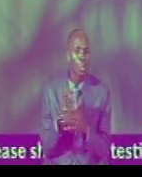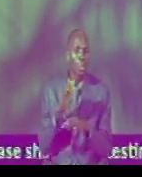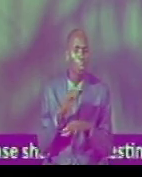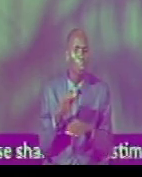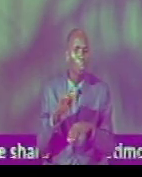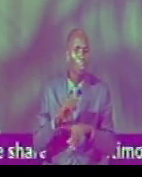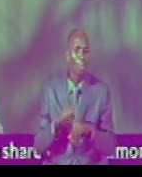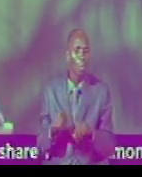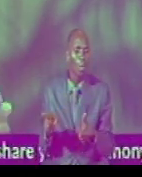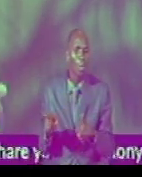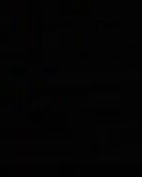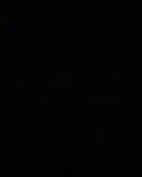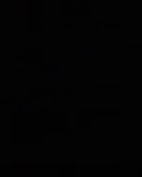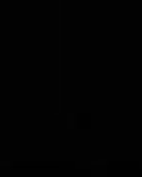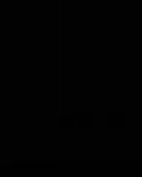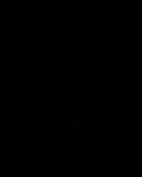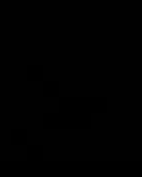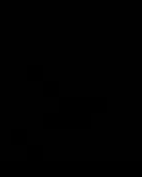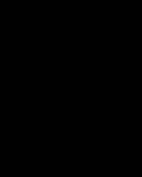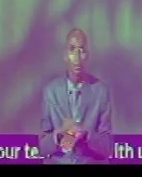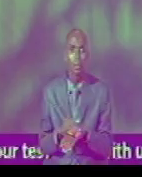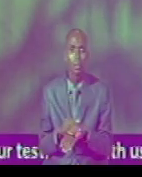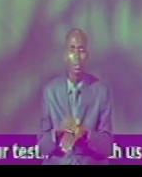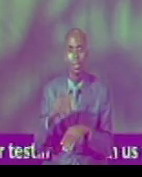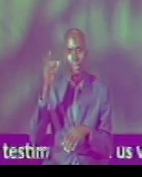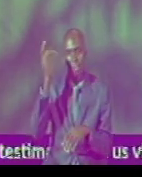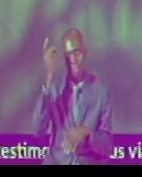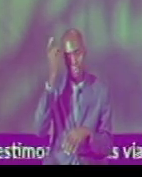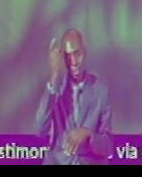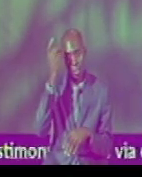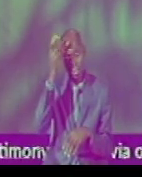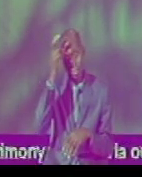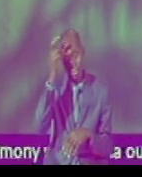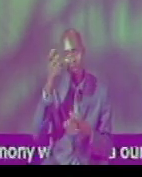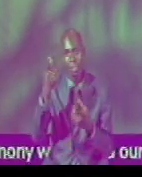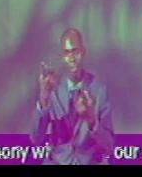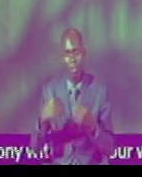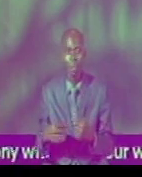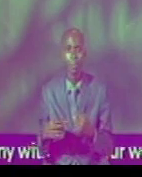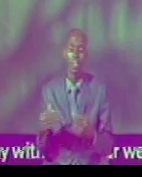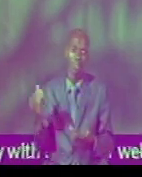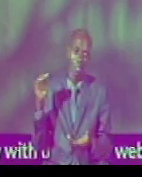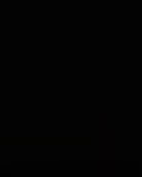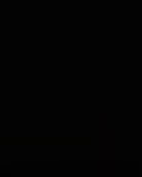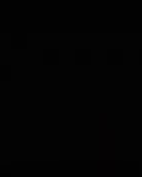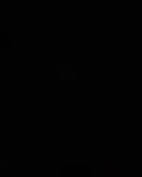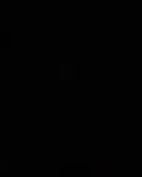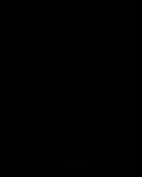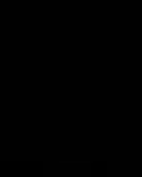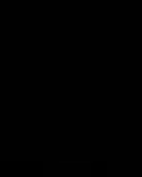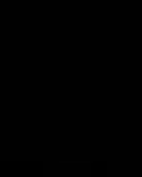6th, the devil came again to make me scared, made me bedwet. So